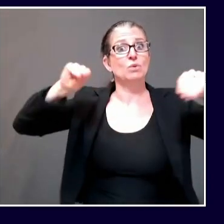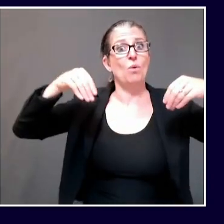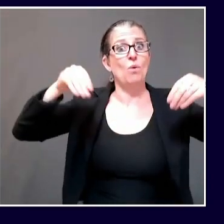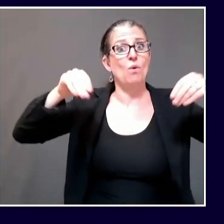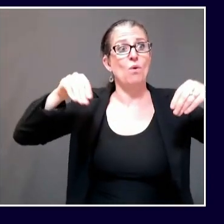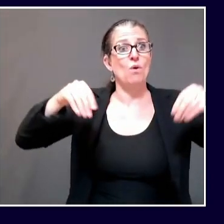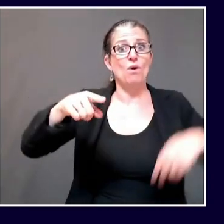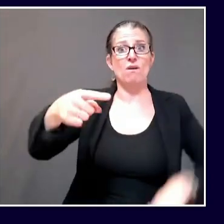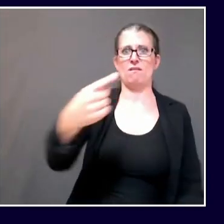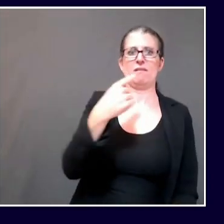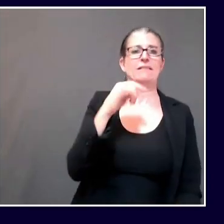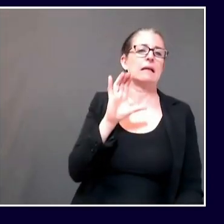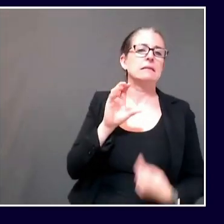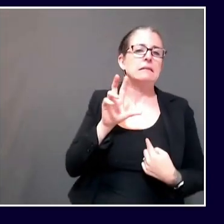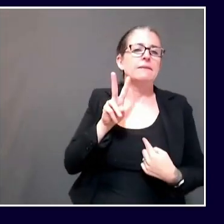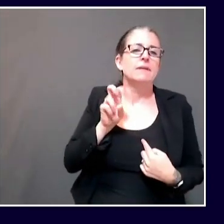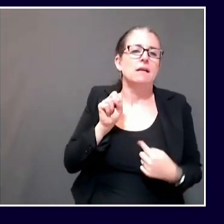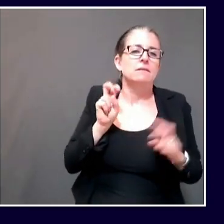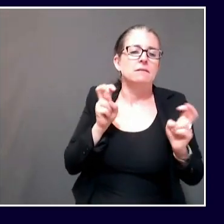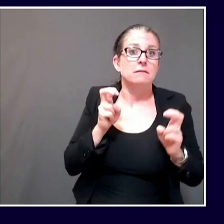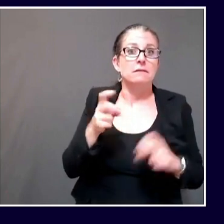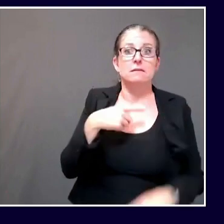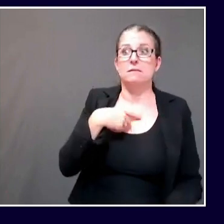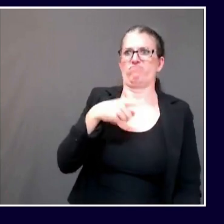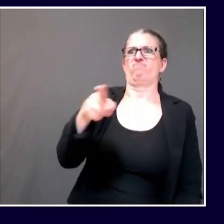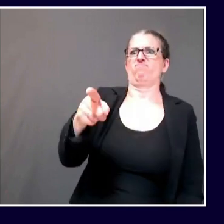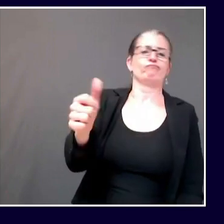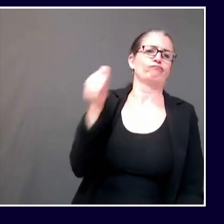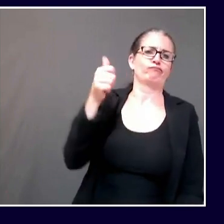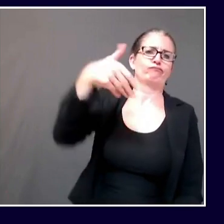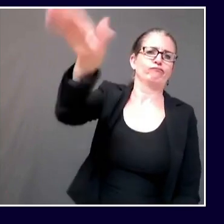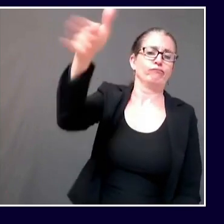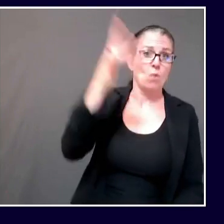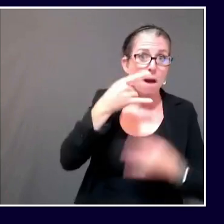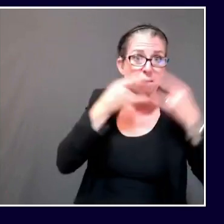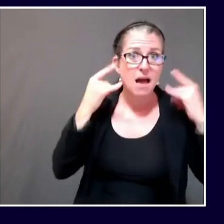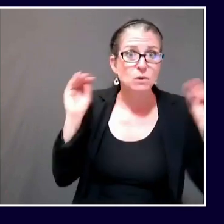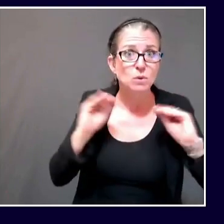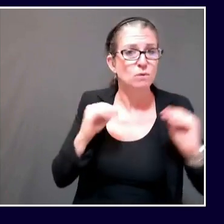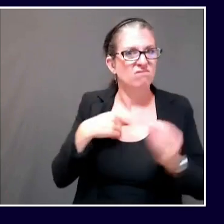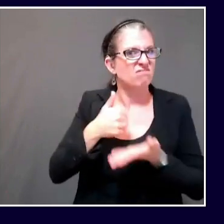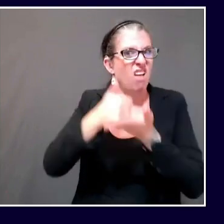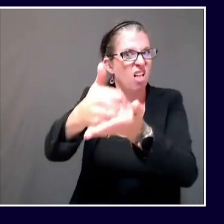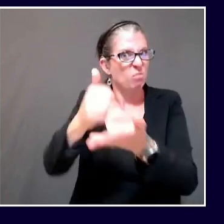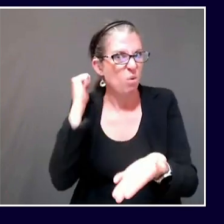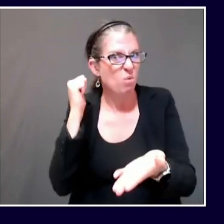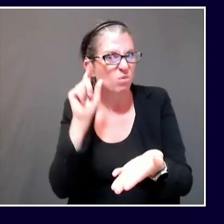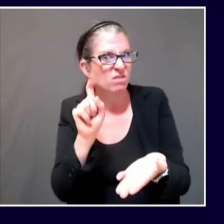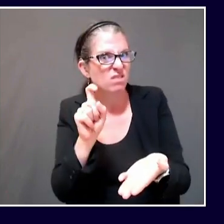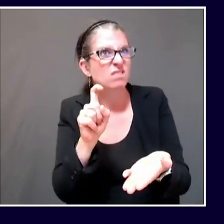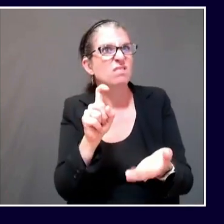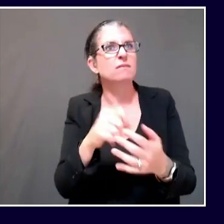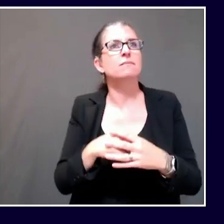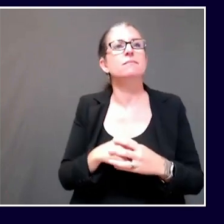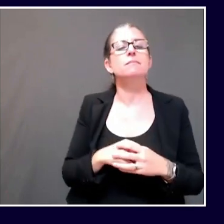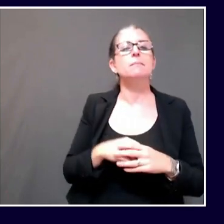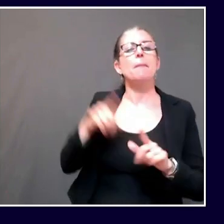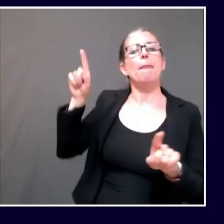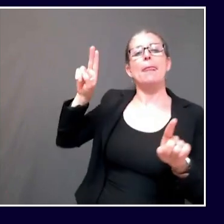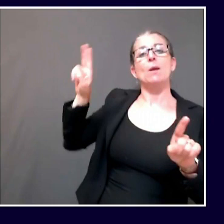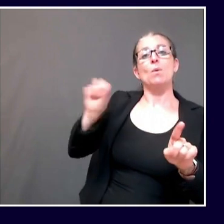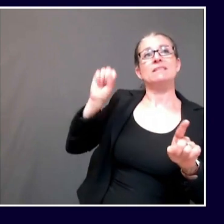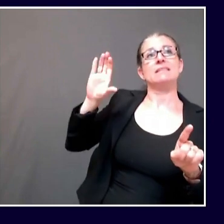rules? Well, Allison, when the US CDC puts out guidance, it's just that. It's a